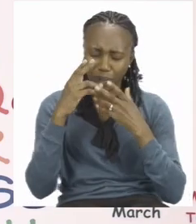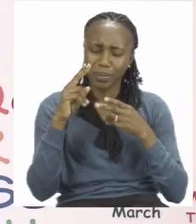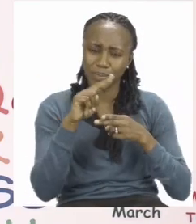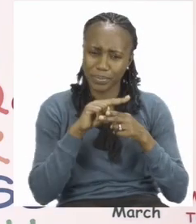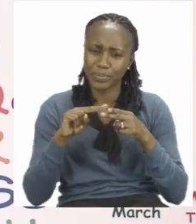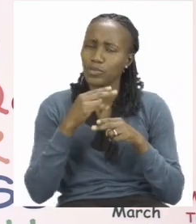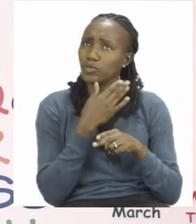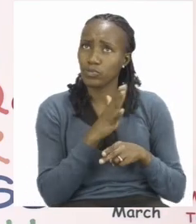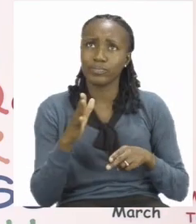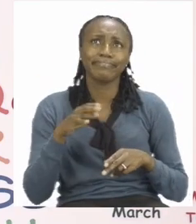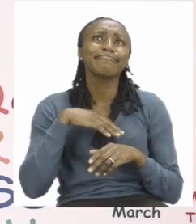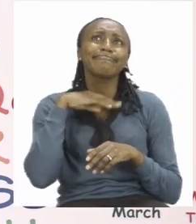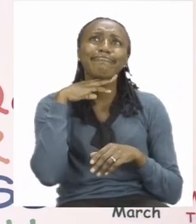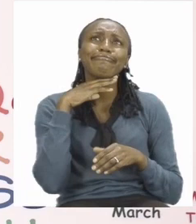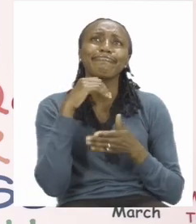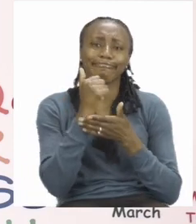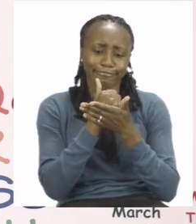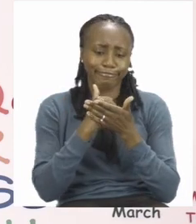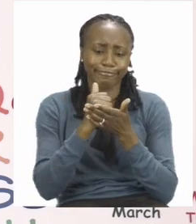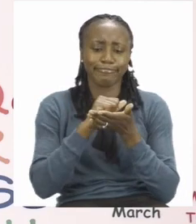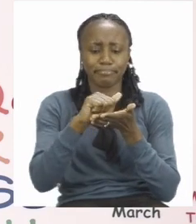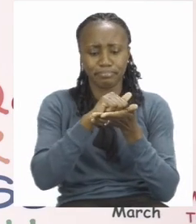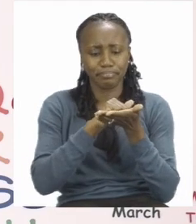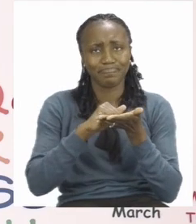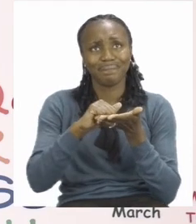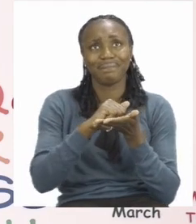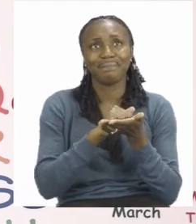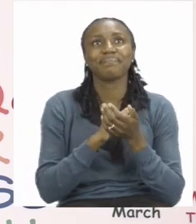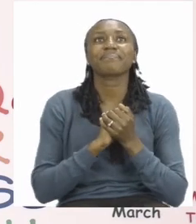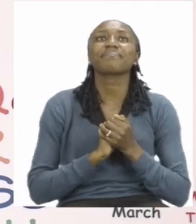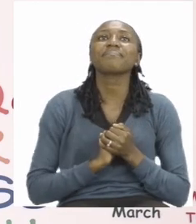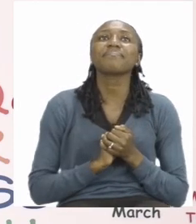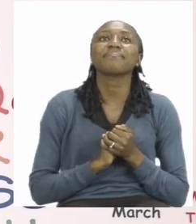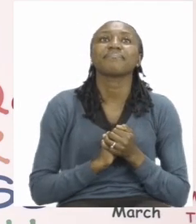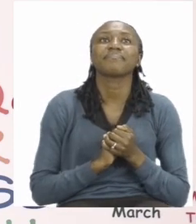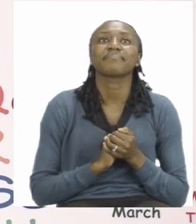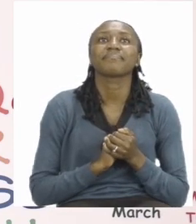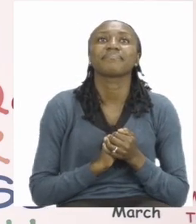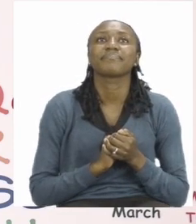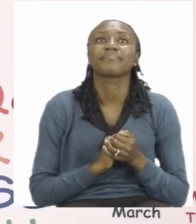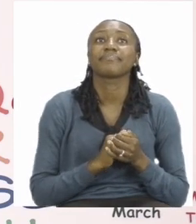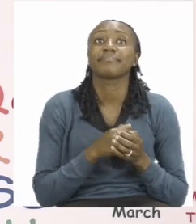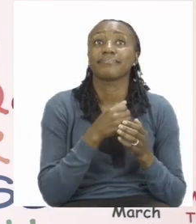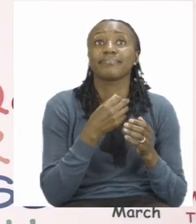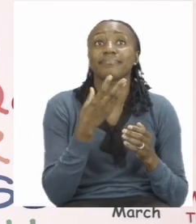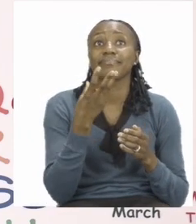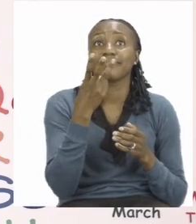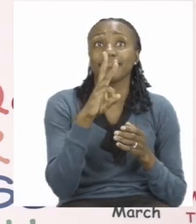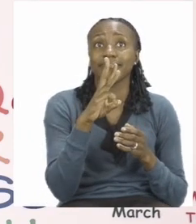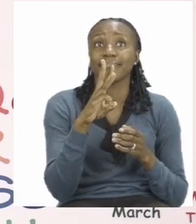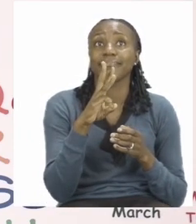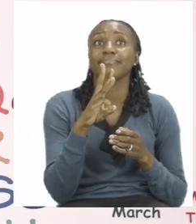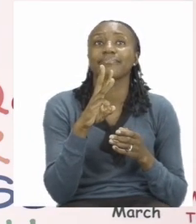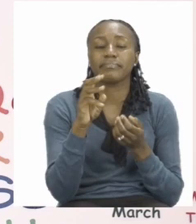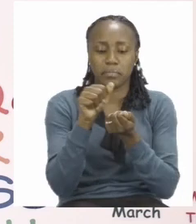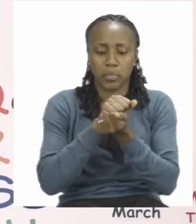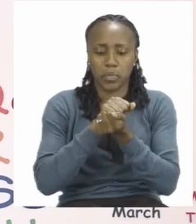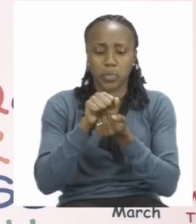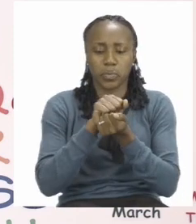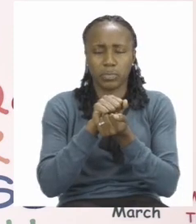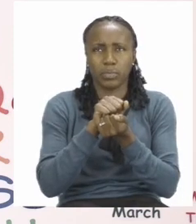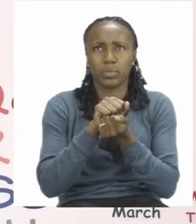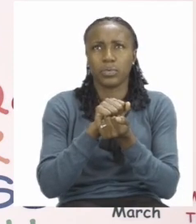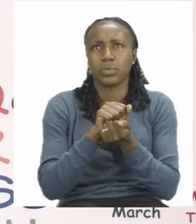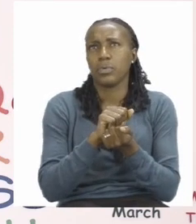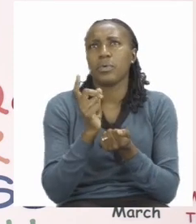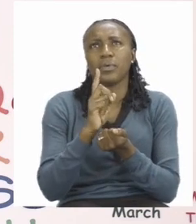water to clean off all the soap. The next word we have is washing hands.